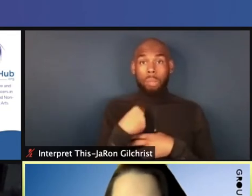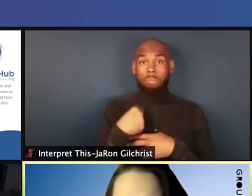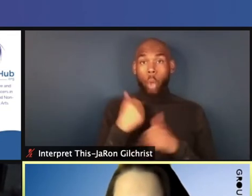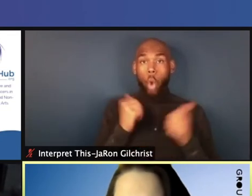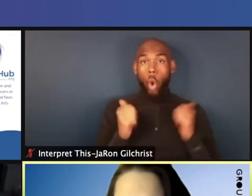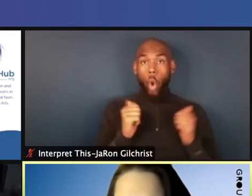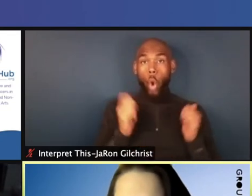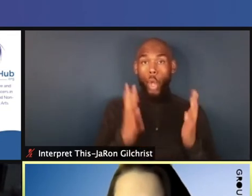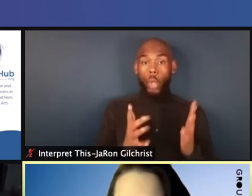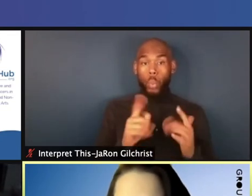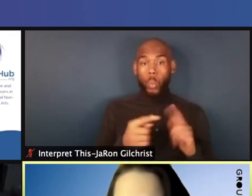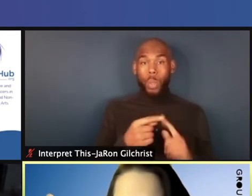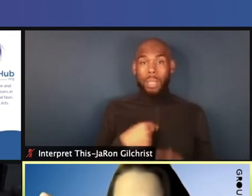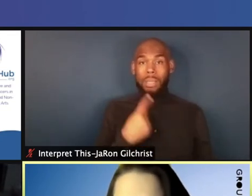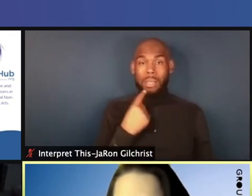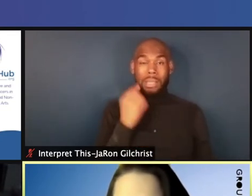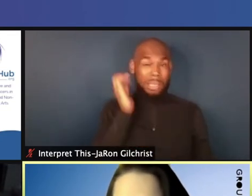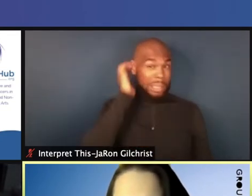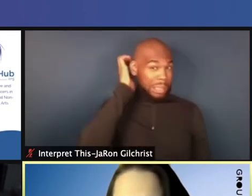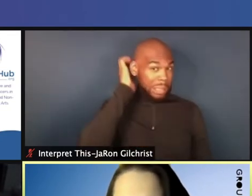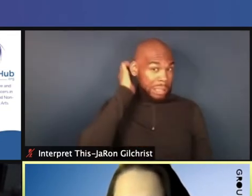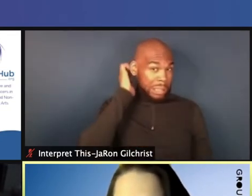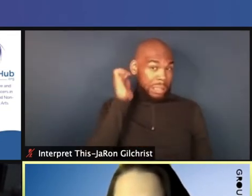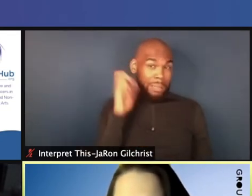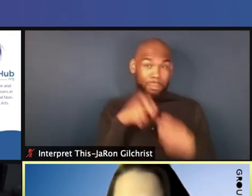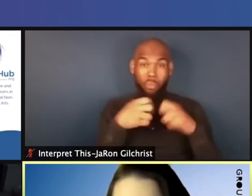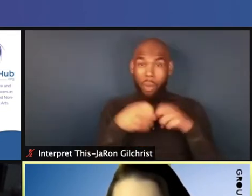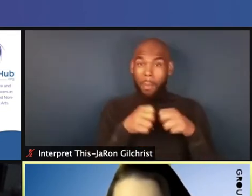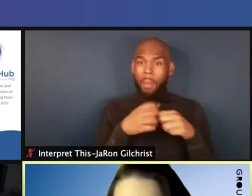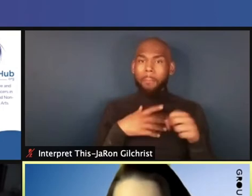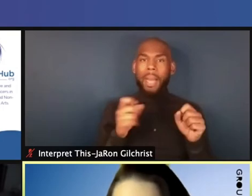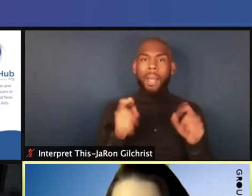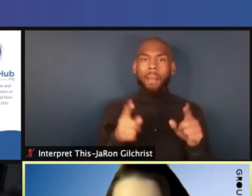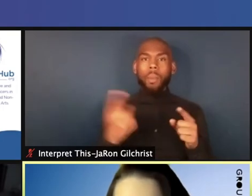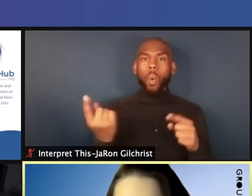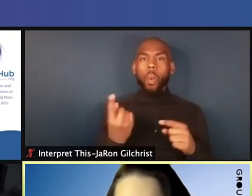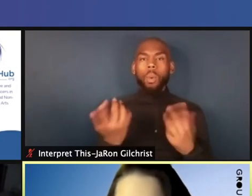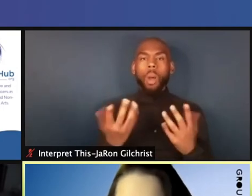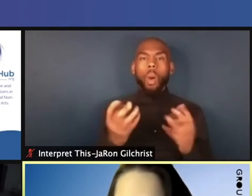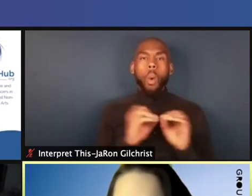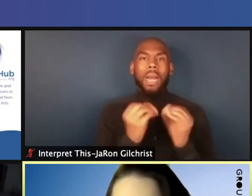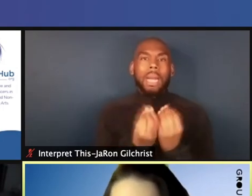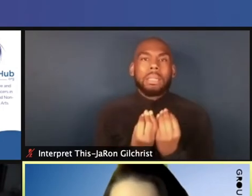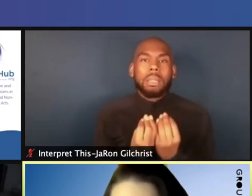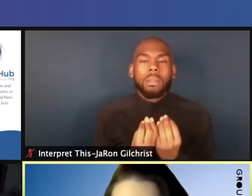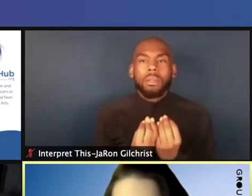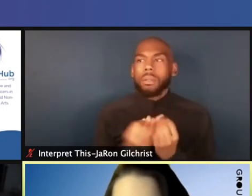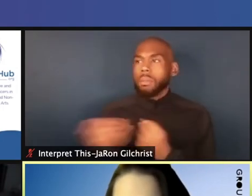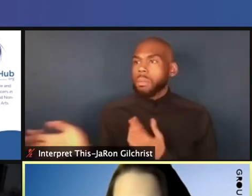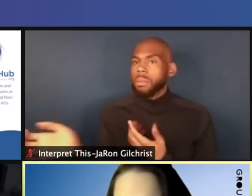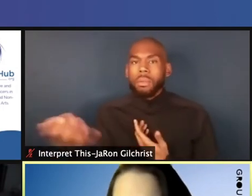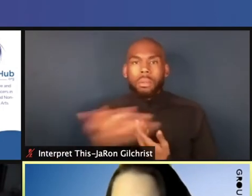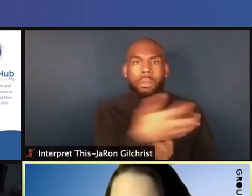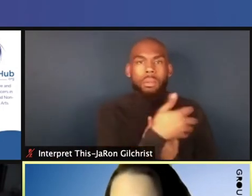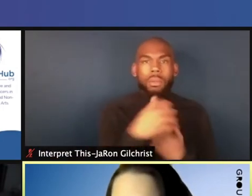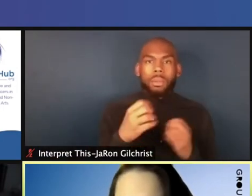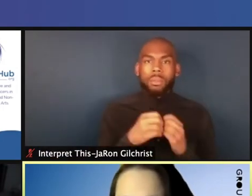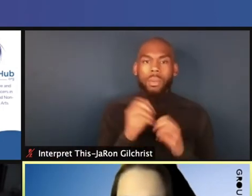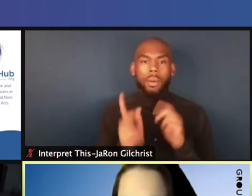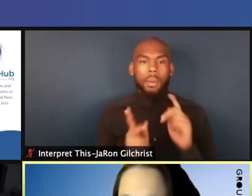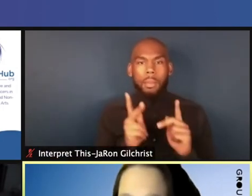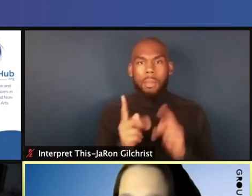like, I run into a problem, my impulse is always organize and like, go get more people. And like,